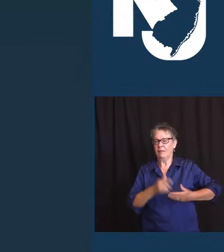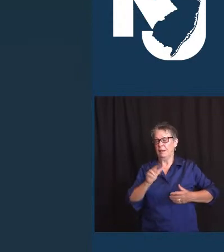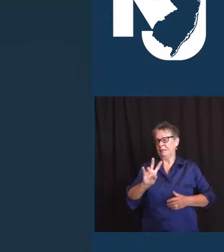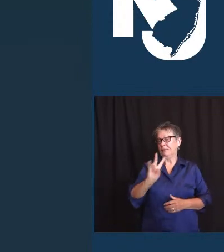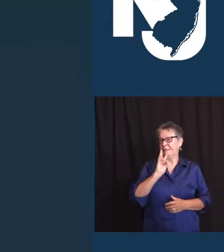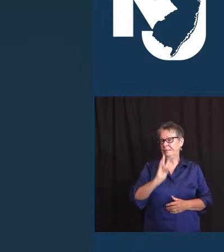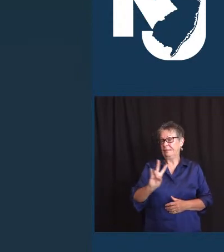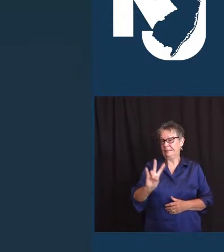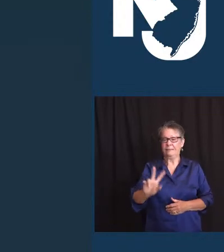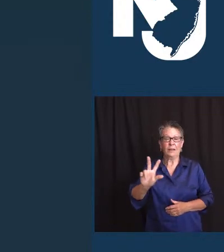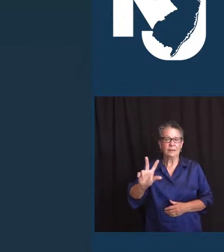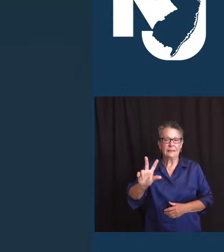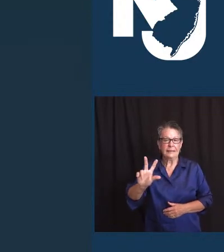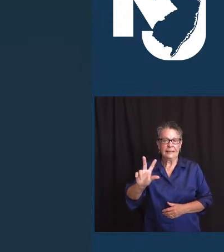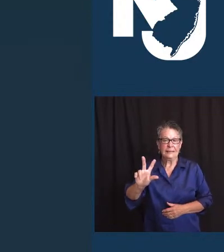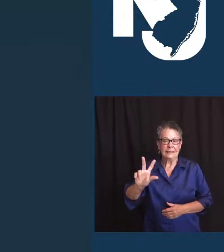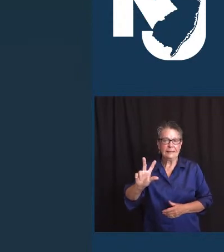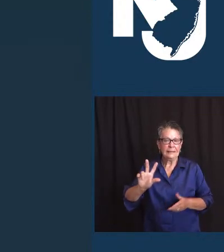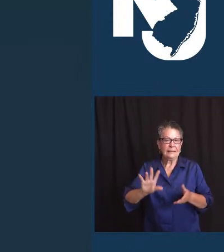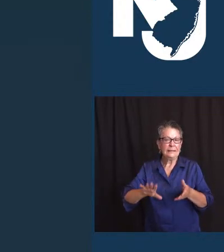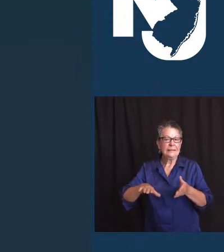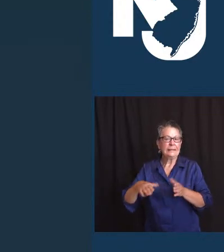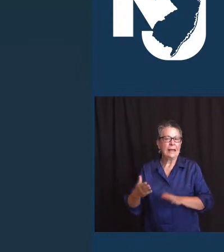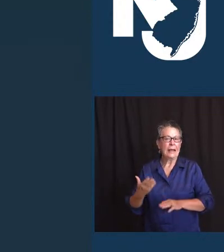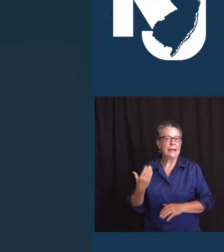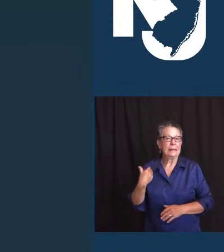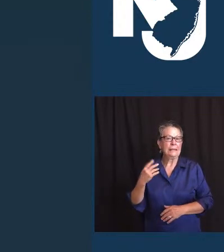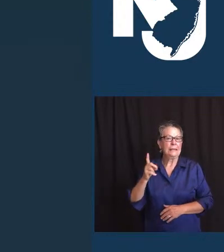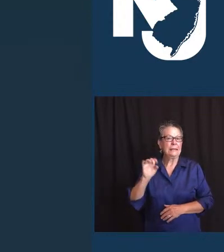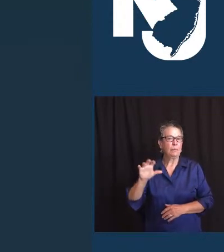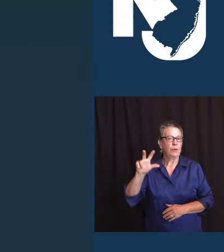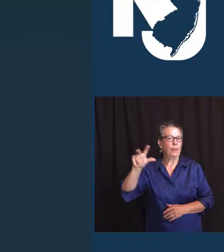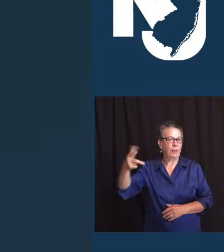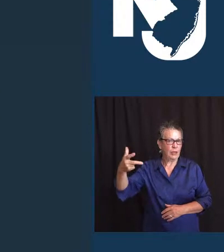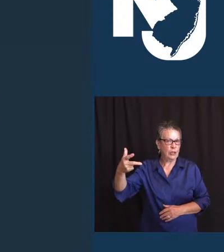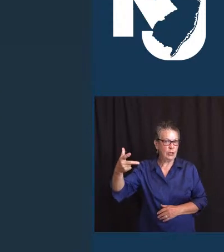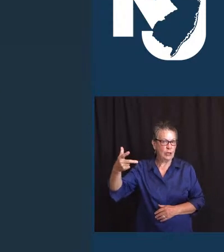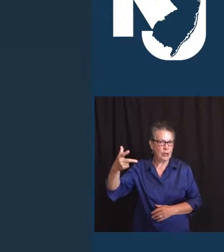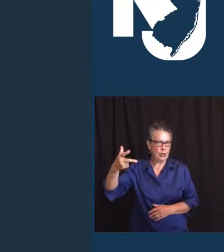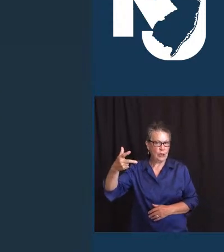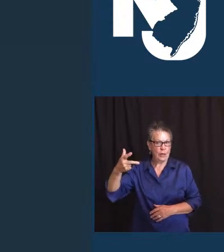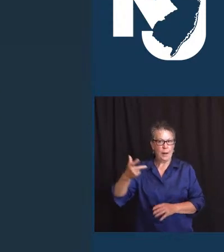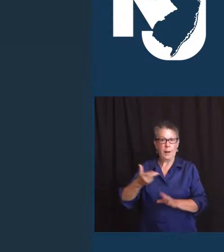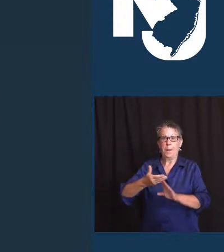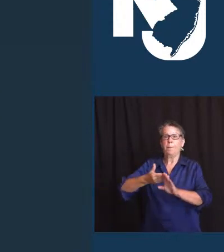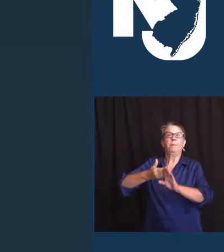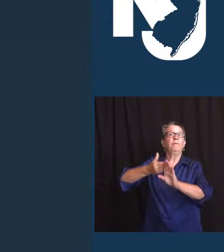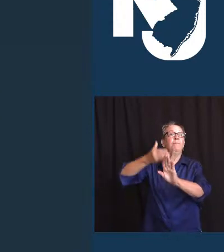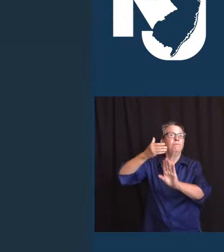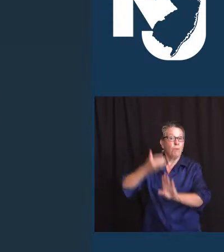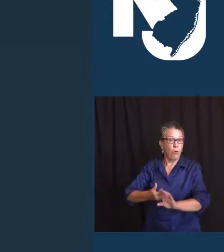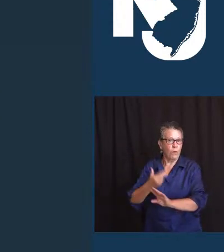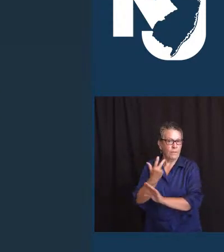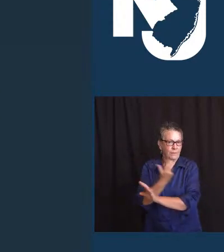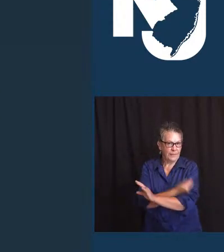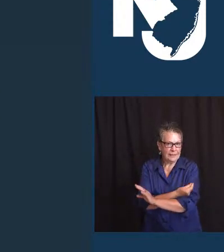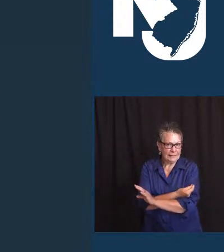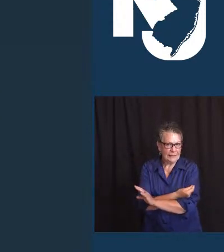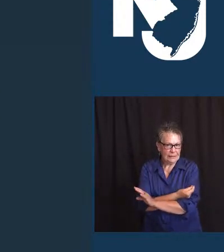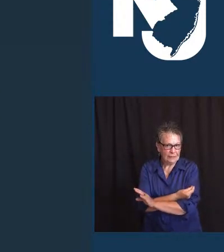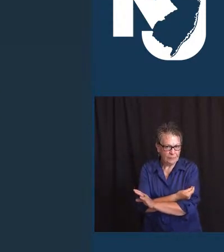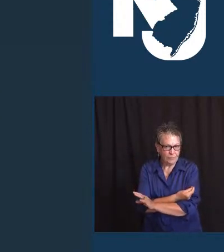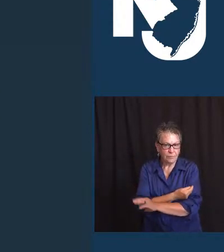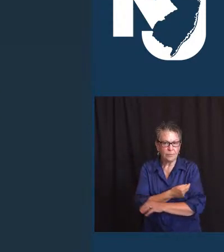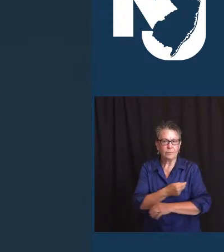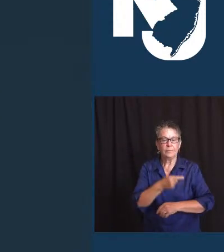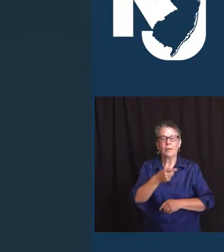on December 3rd, before we had a vaccine. A native of Colombia, he came to Patterson in 1969 to join his